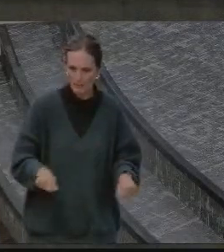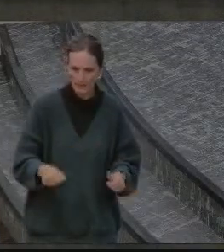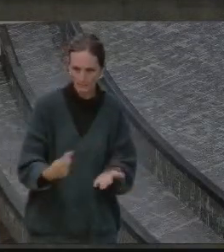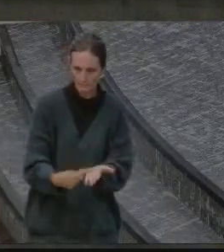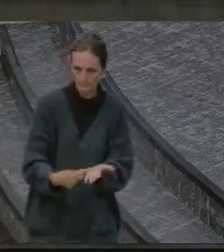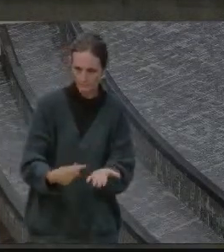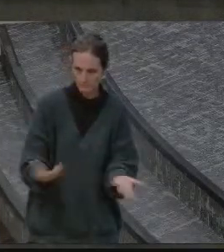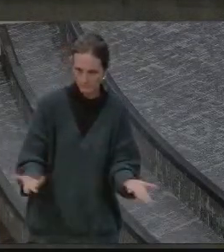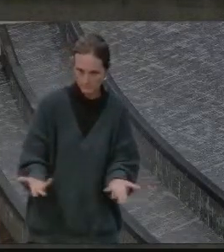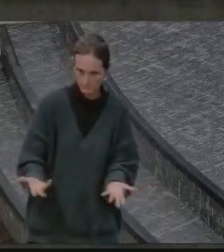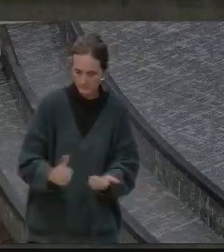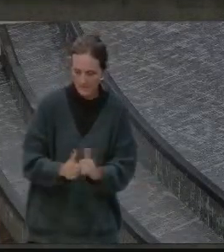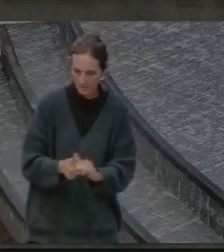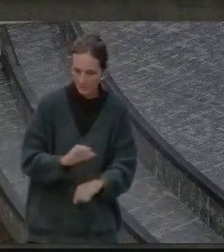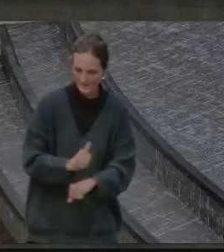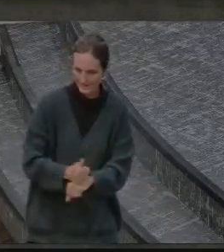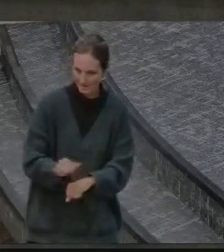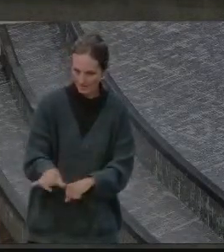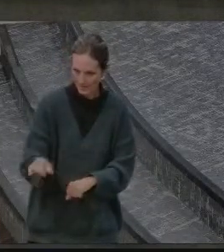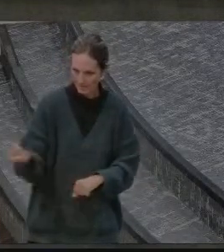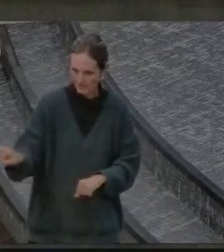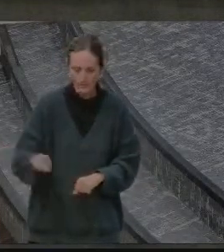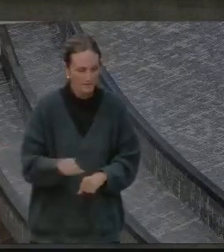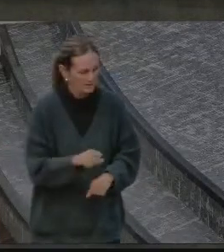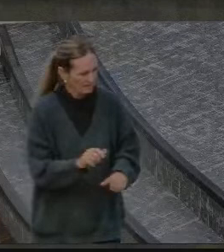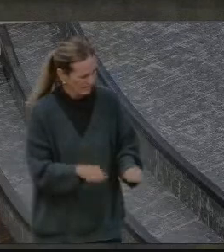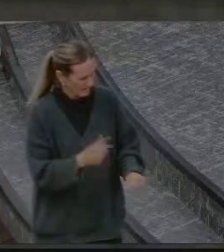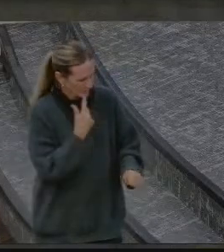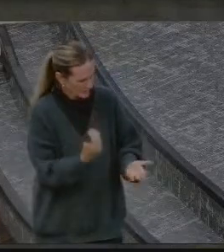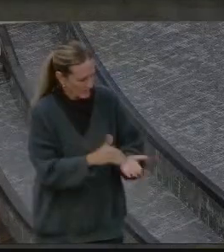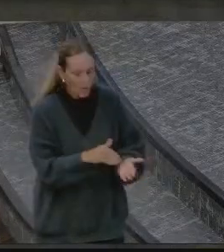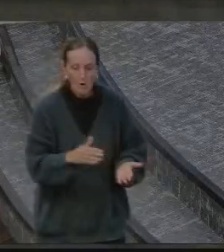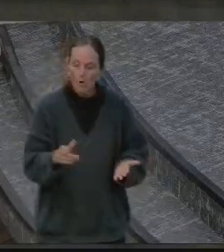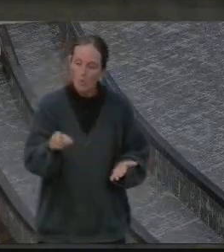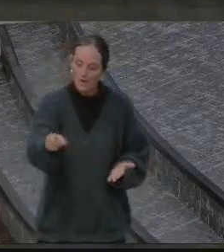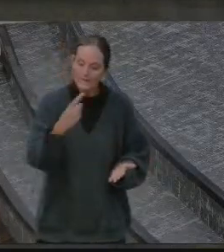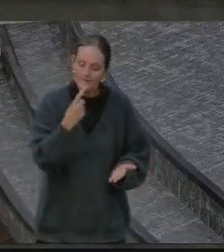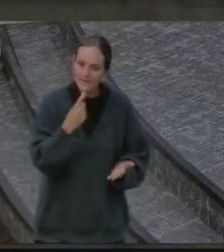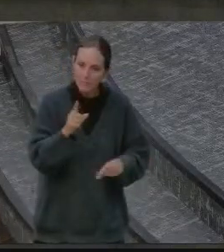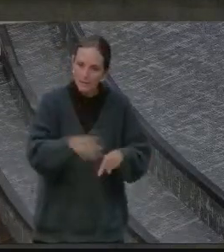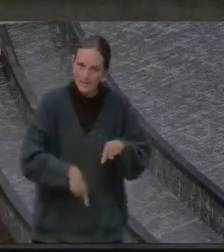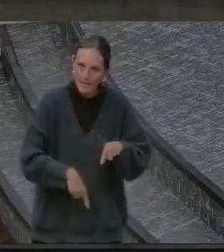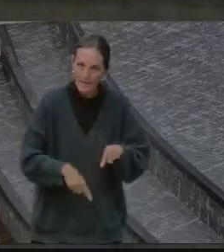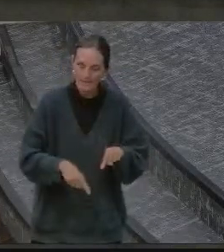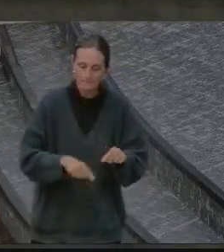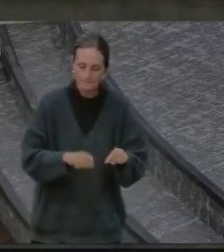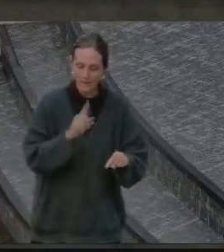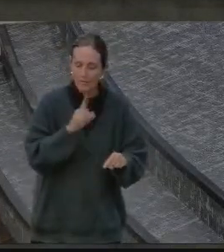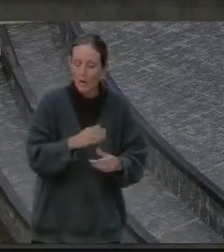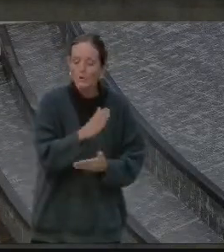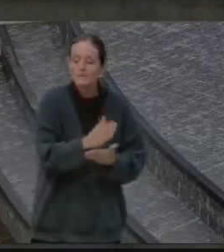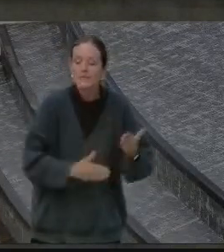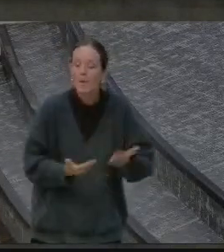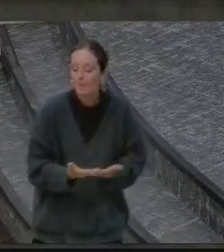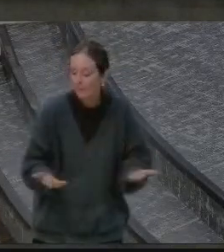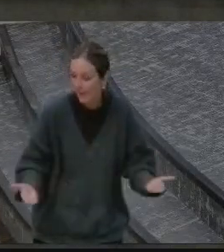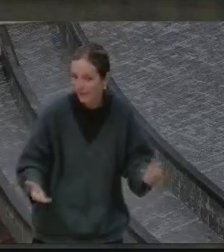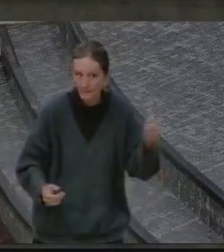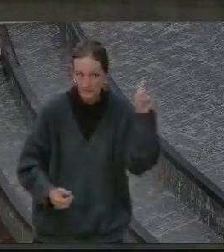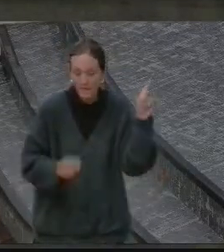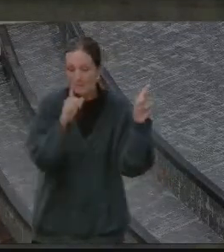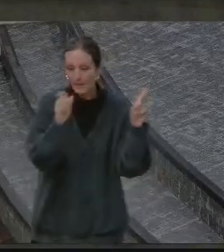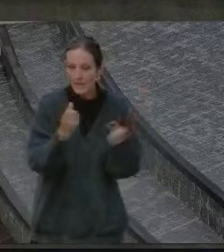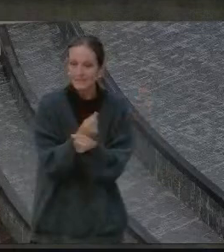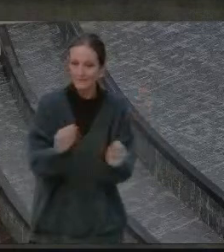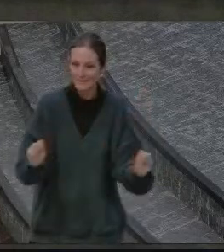What was that? I'm sorry, can you say that again, Ms. Davis? There's some things on here that we don't want to have because of safety and security, we Sure. wouldn't